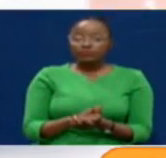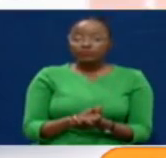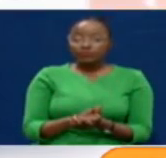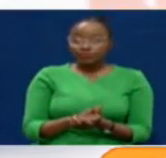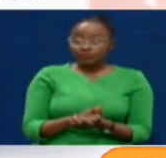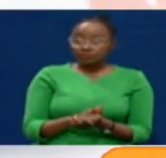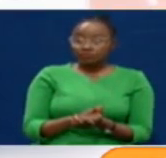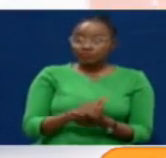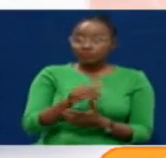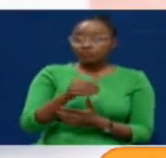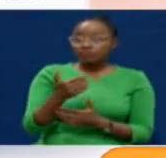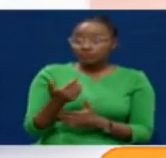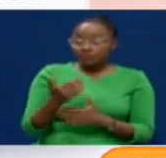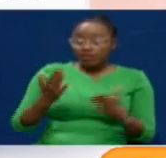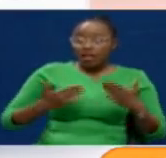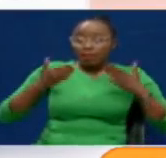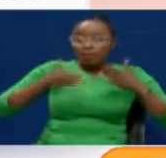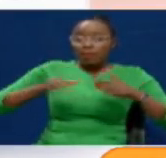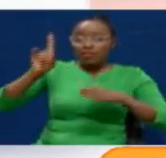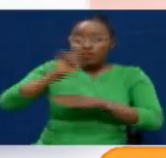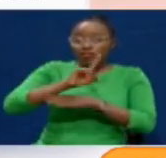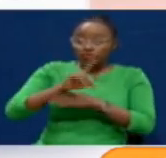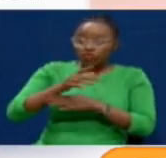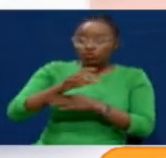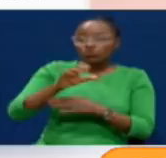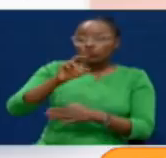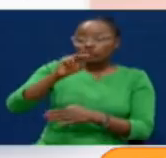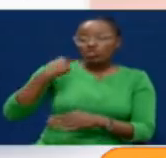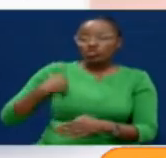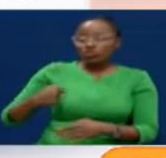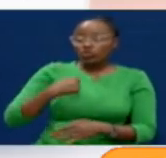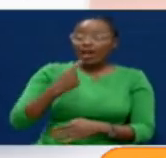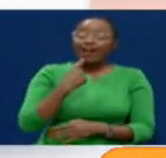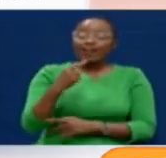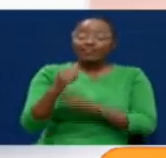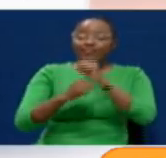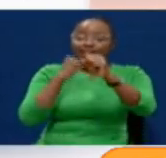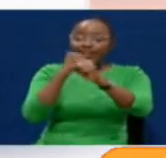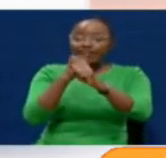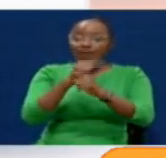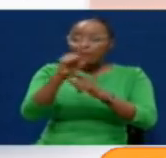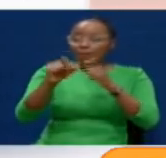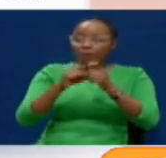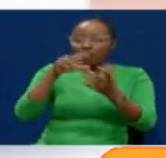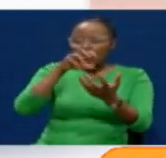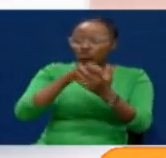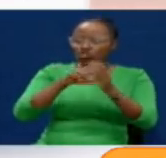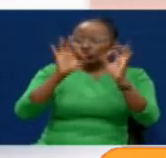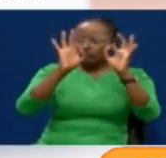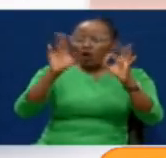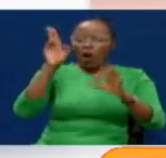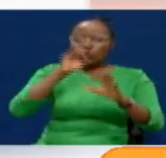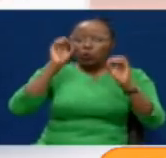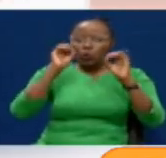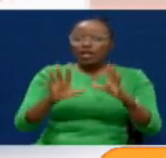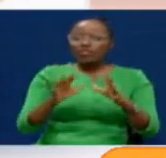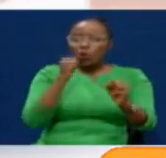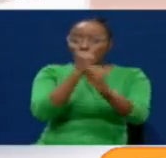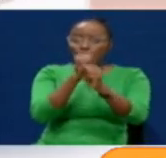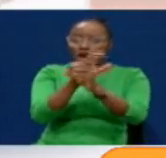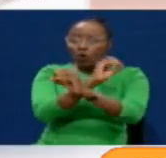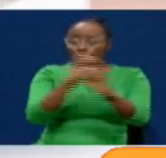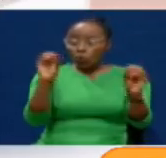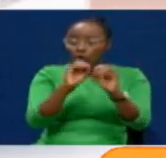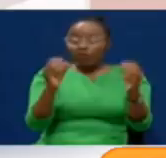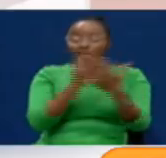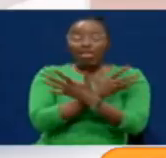Sheila Bahati, you say, happy birthday to Sir Charles Njonjo. 100 years in perfect condition is no joke. Indeed, it is not by works, lest